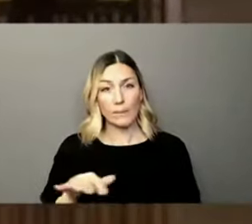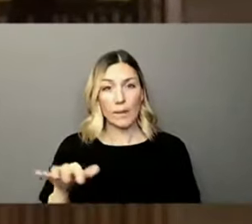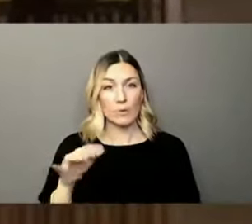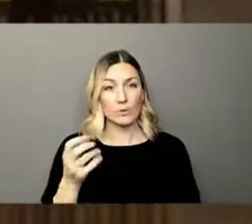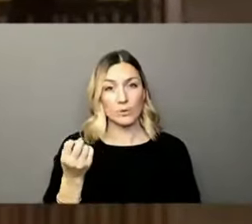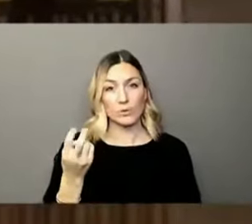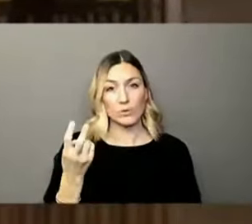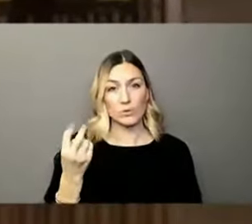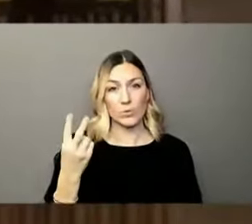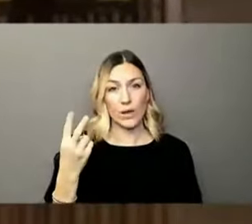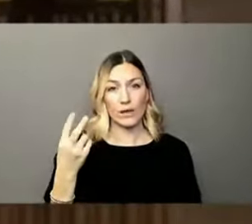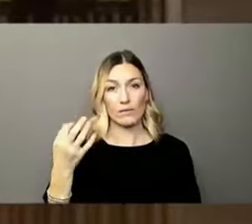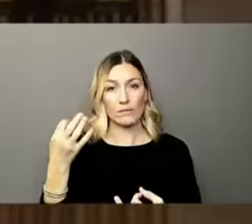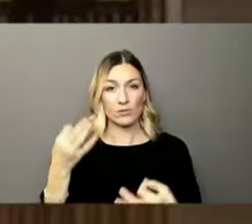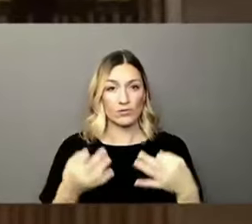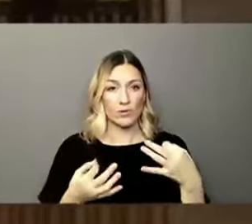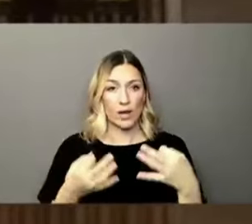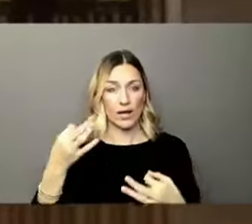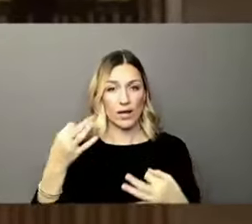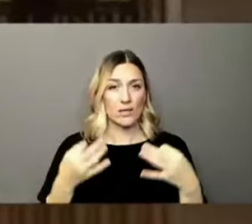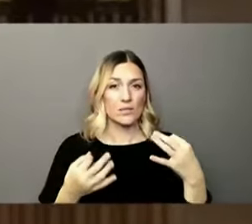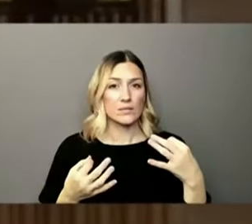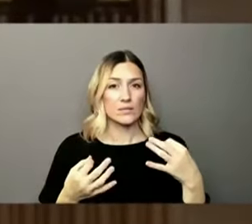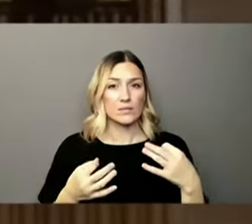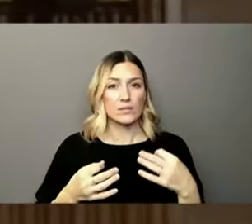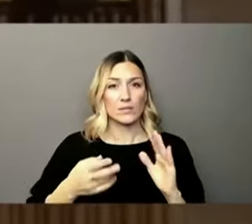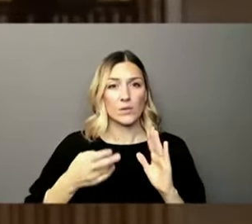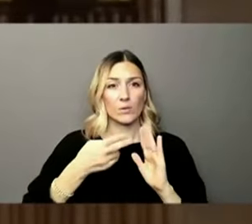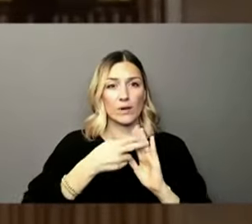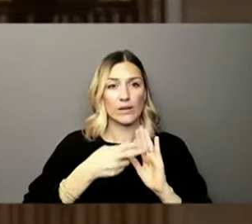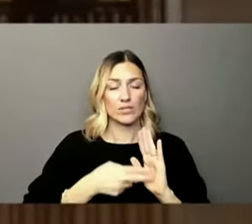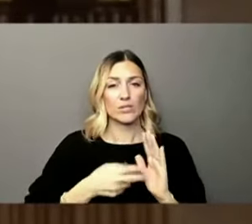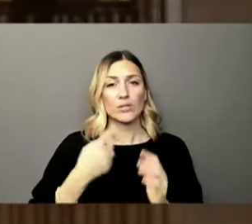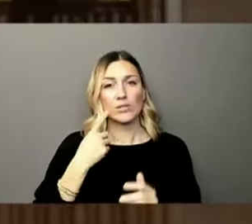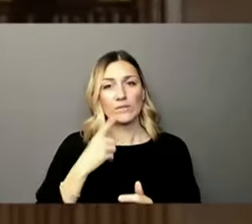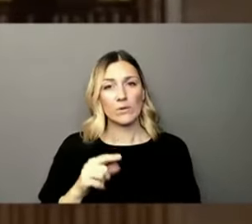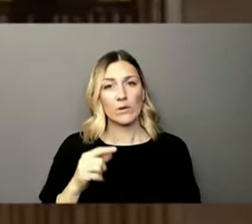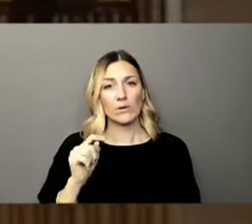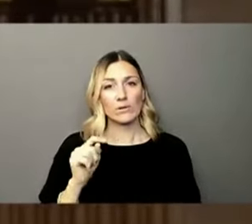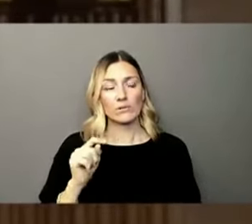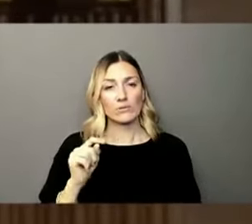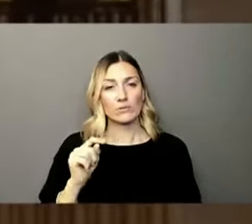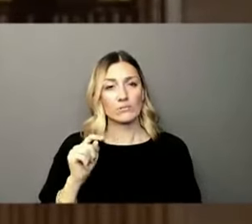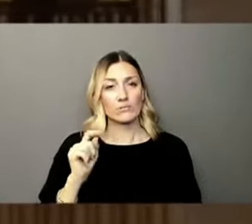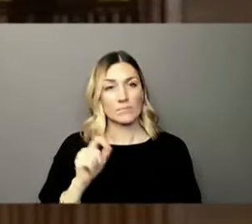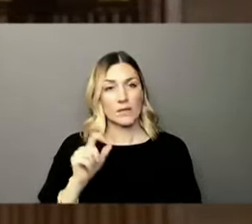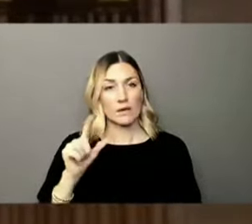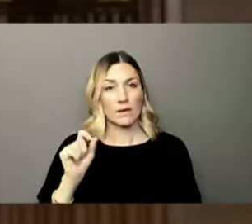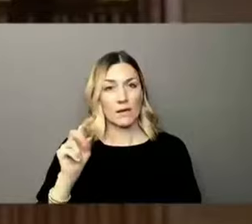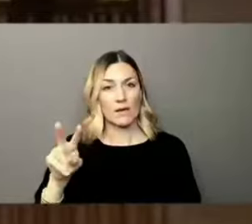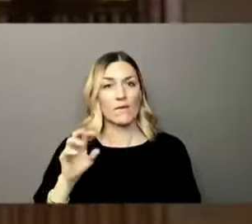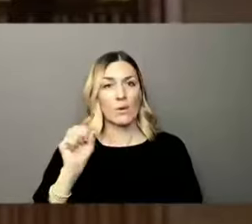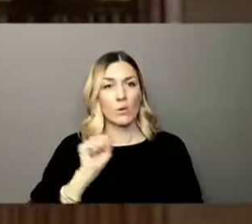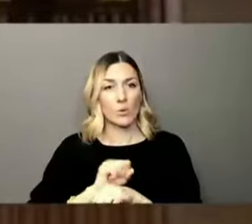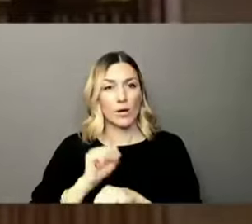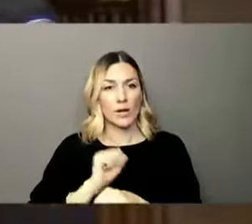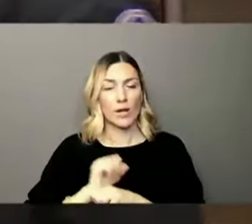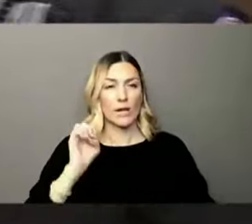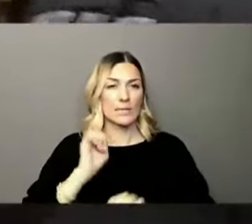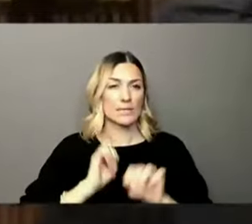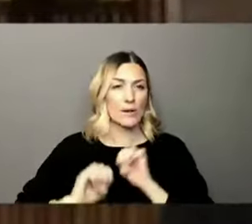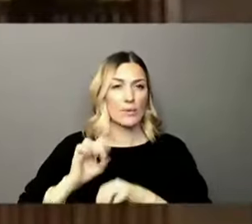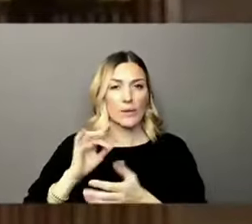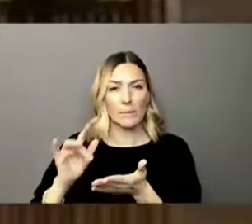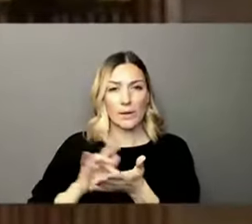there are 12 trials in the that are registered in clinicaltrials.gov that are working on experimental medicines, and I think that we really need